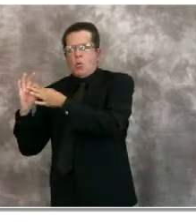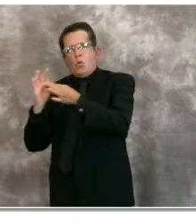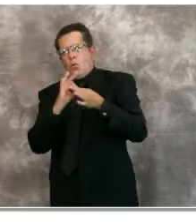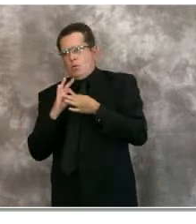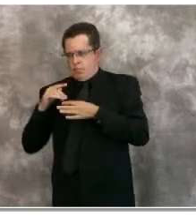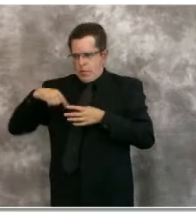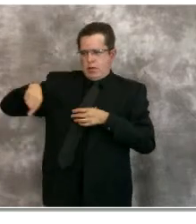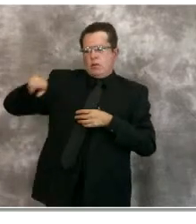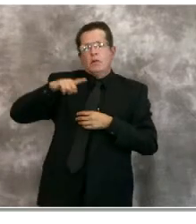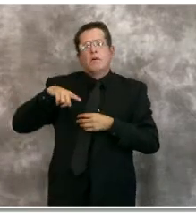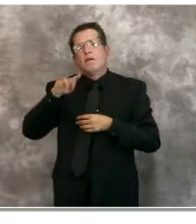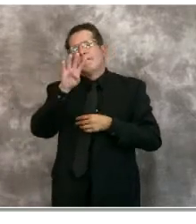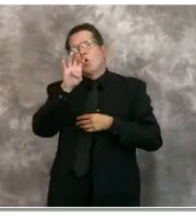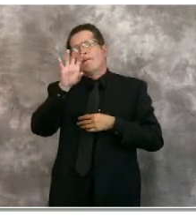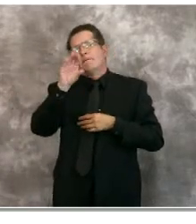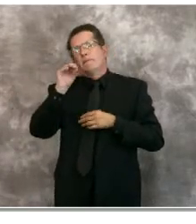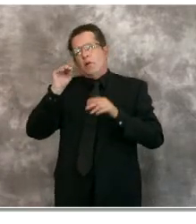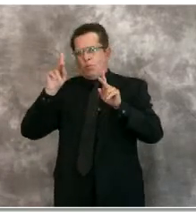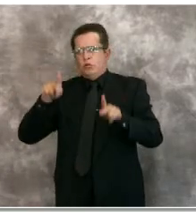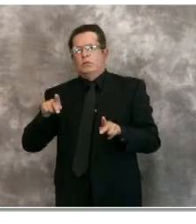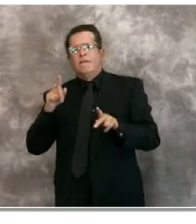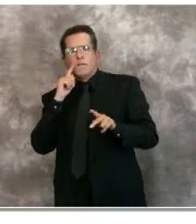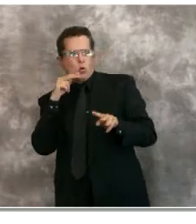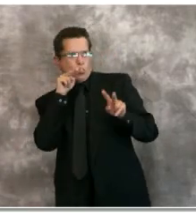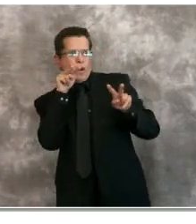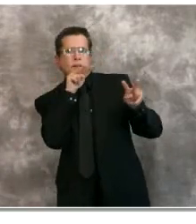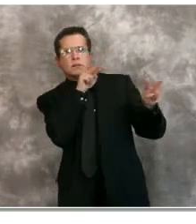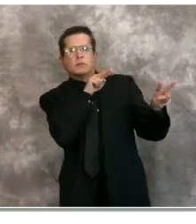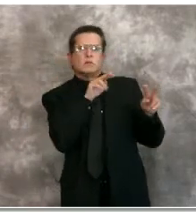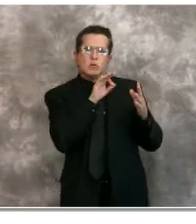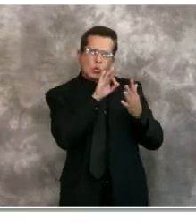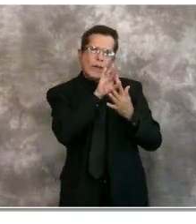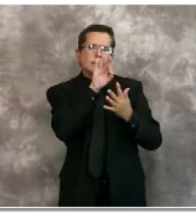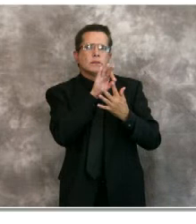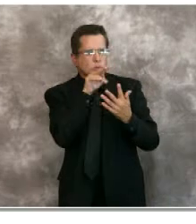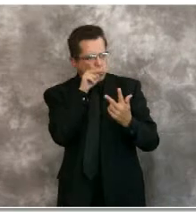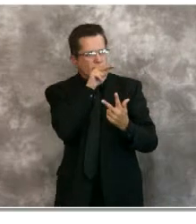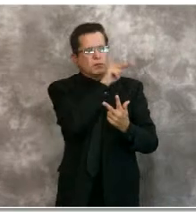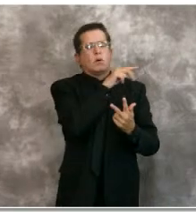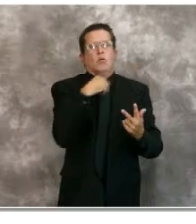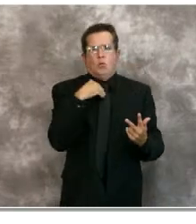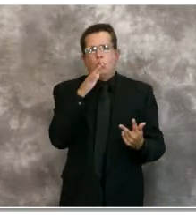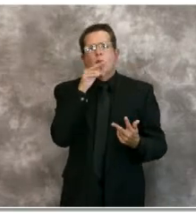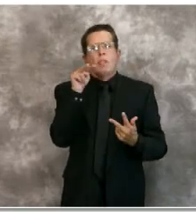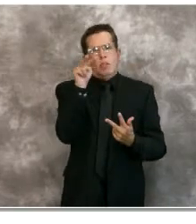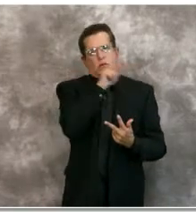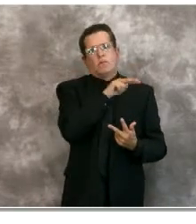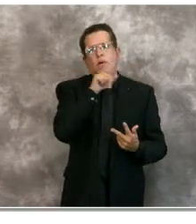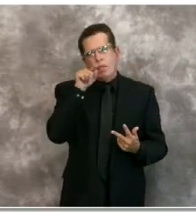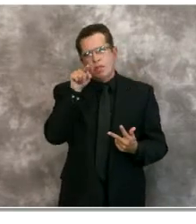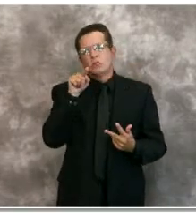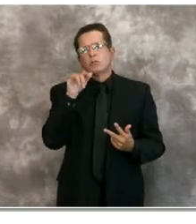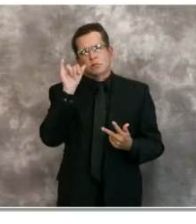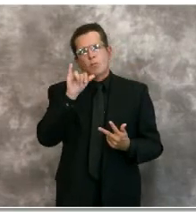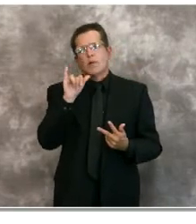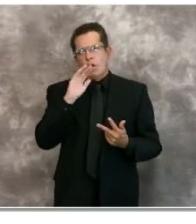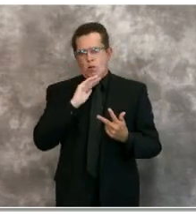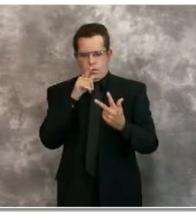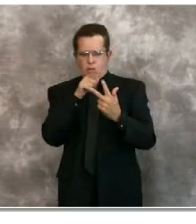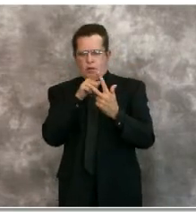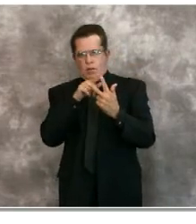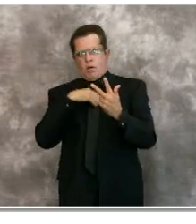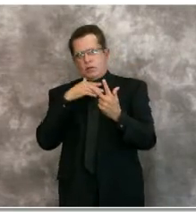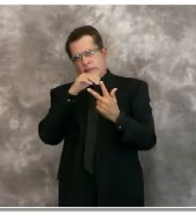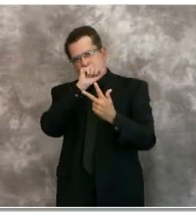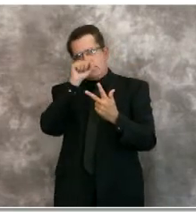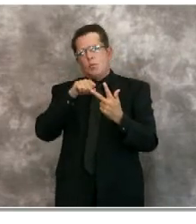that can help us with our community-based contact tracing. And so we will continue to these two pieces being an anchor of our overall system. And